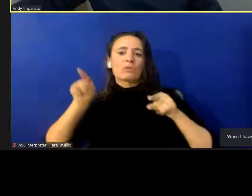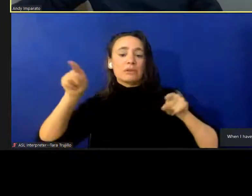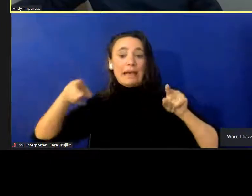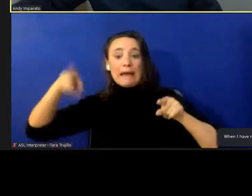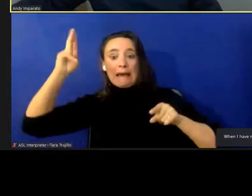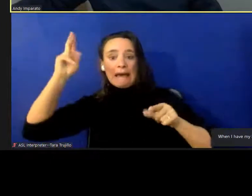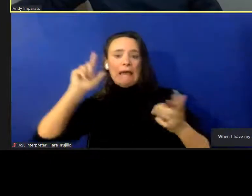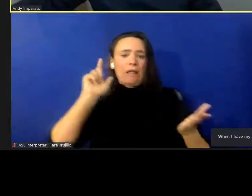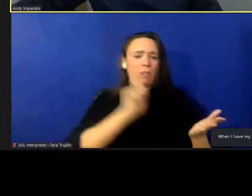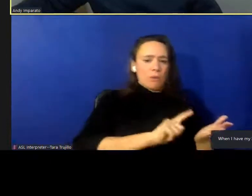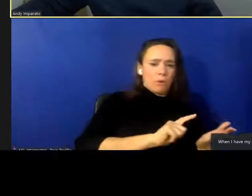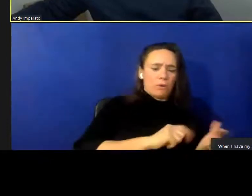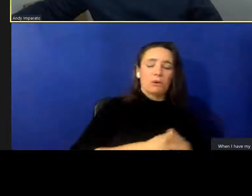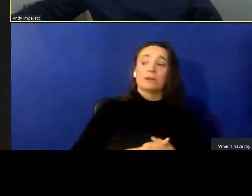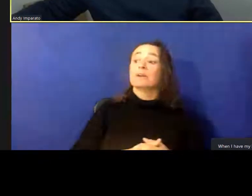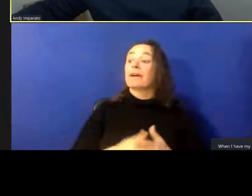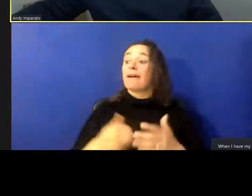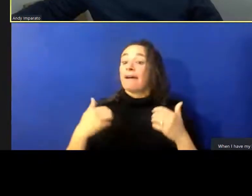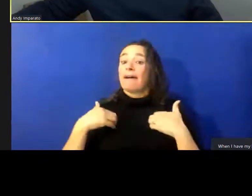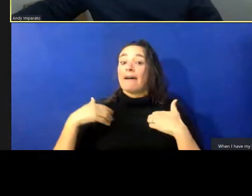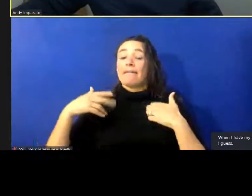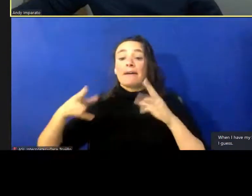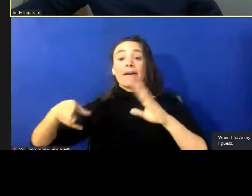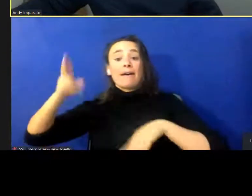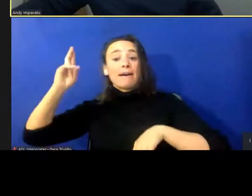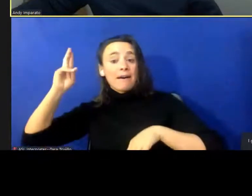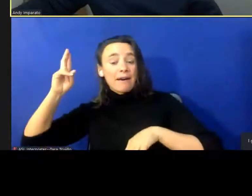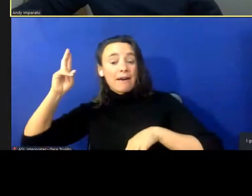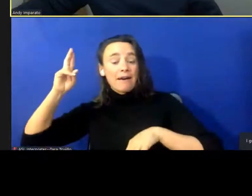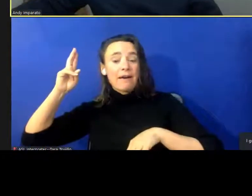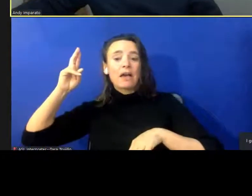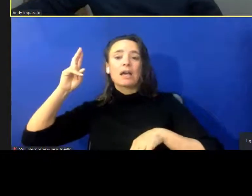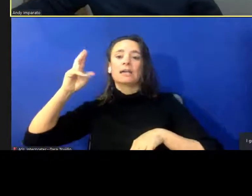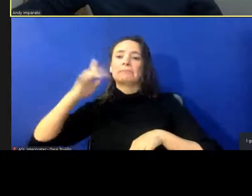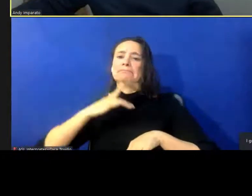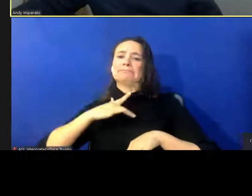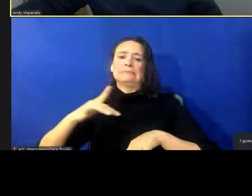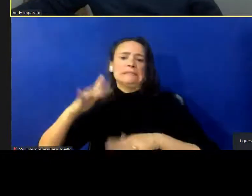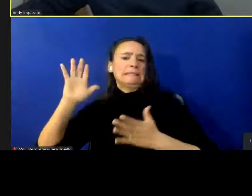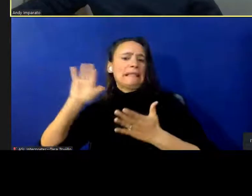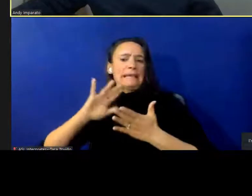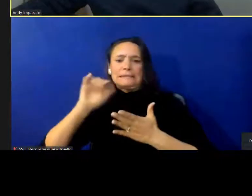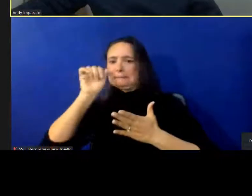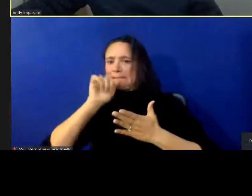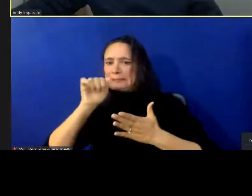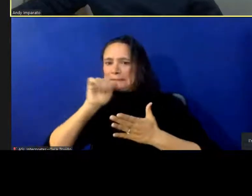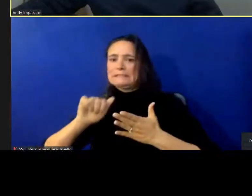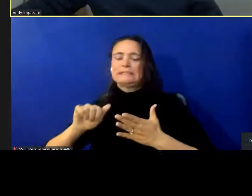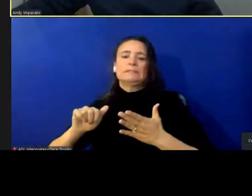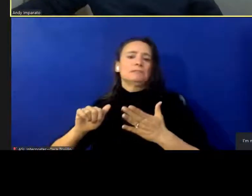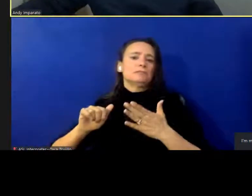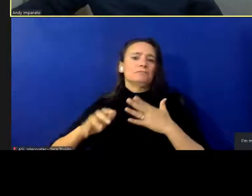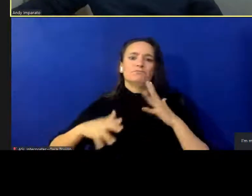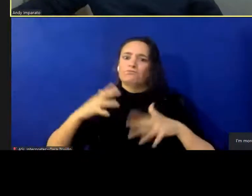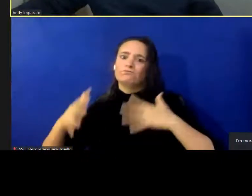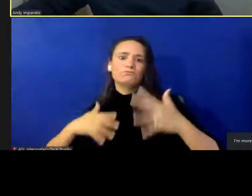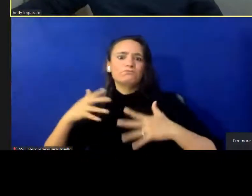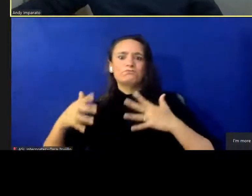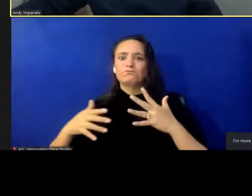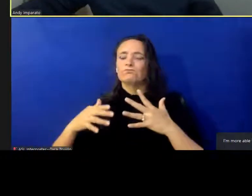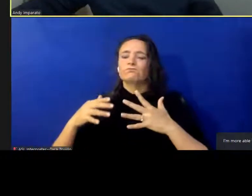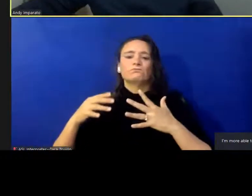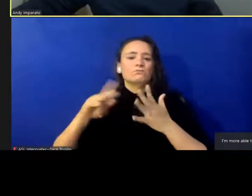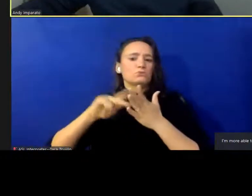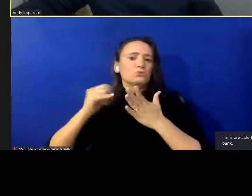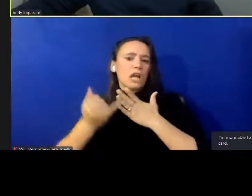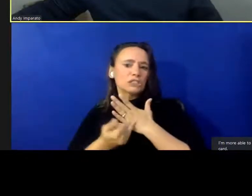be more, I guess, less patient. I'm more able to initiate projects, kind of